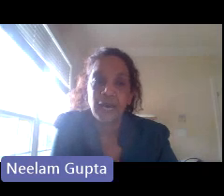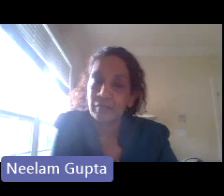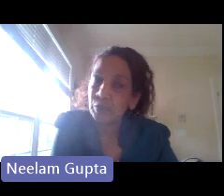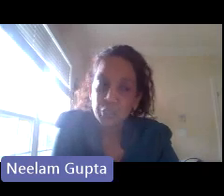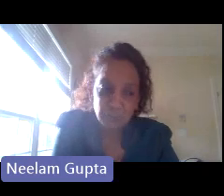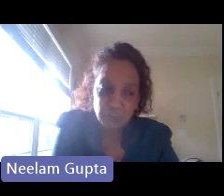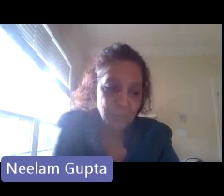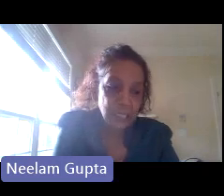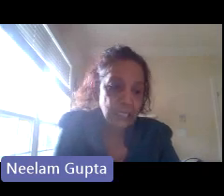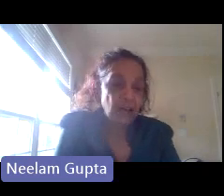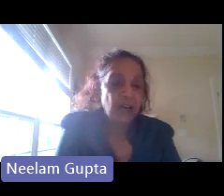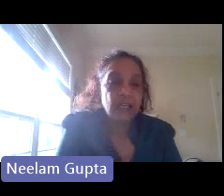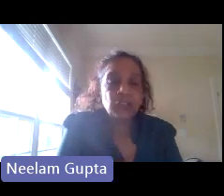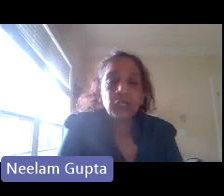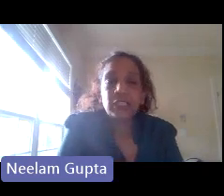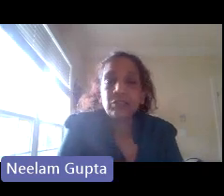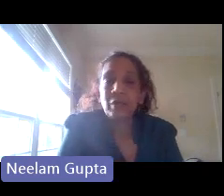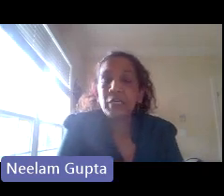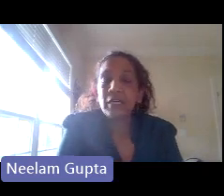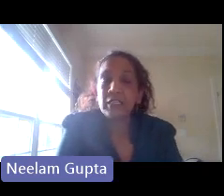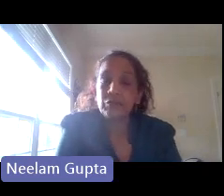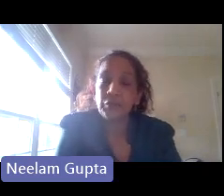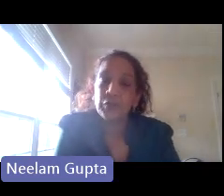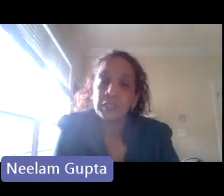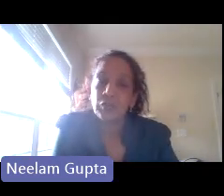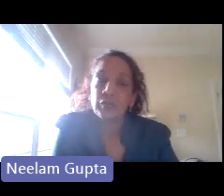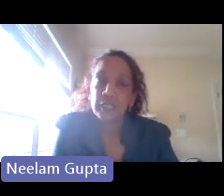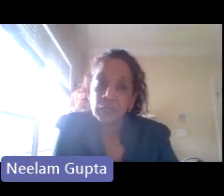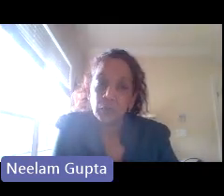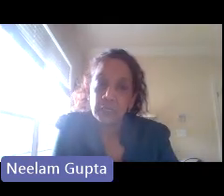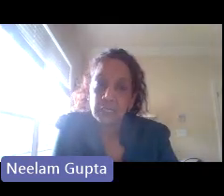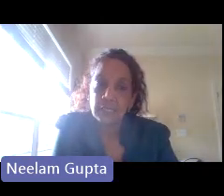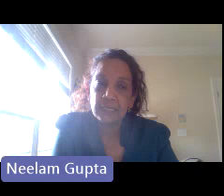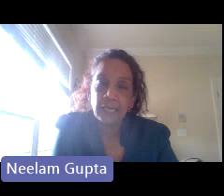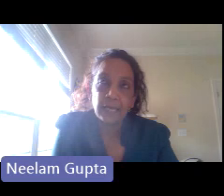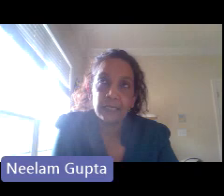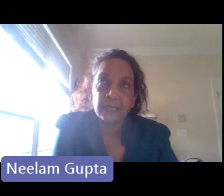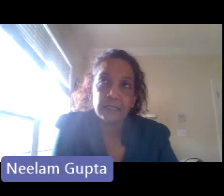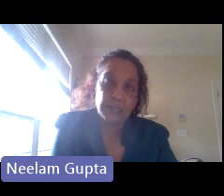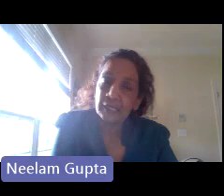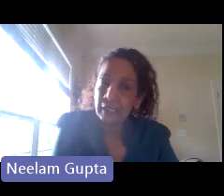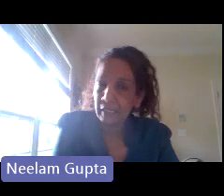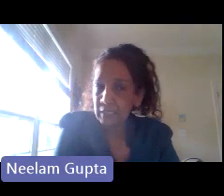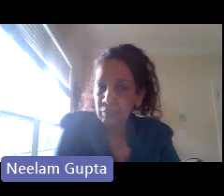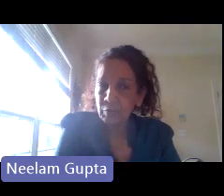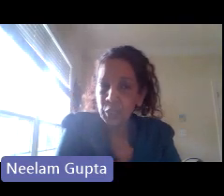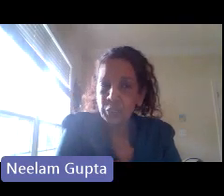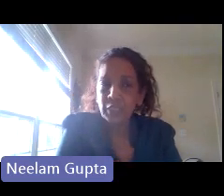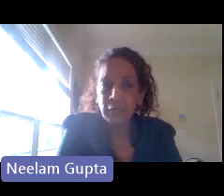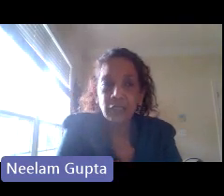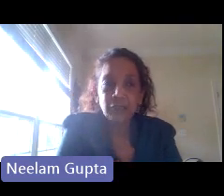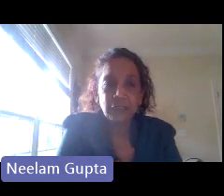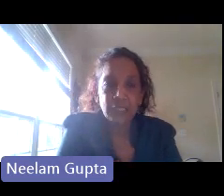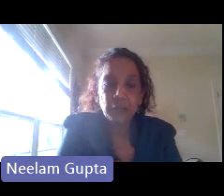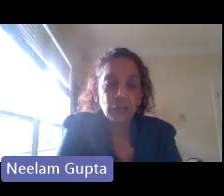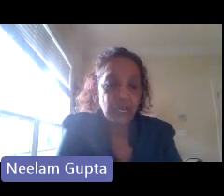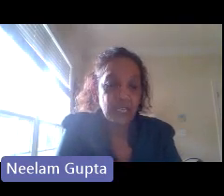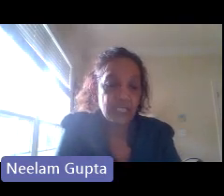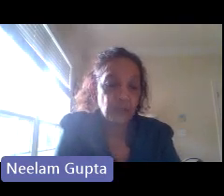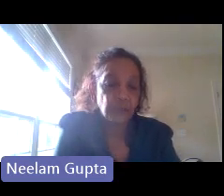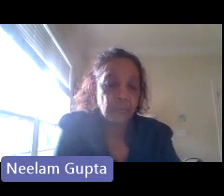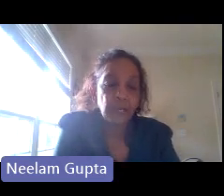that you have a question for me. So this webinar is focused on resources and some miscellaneous information about the